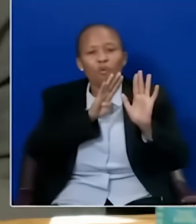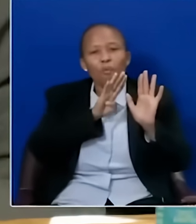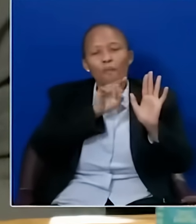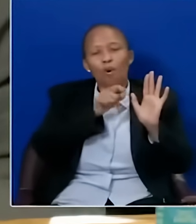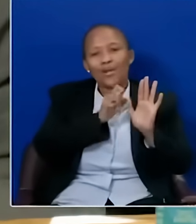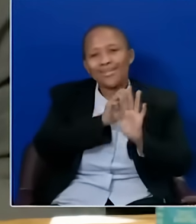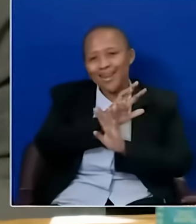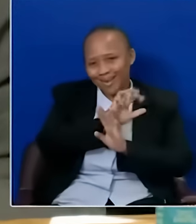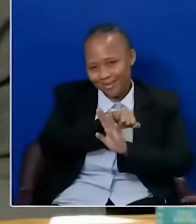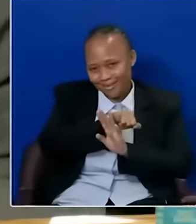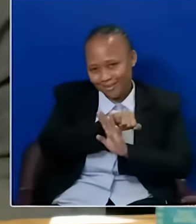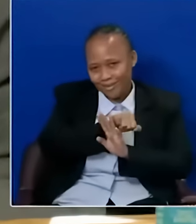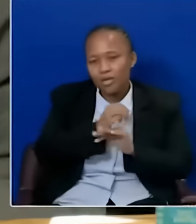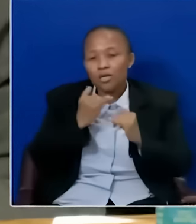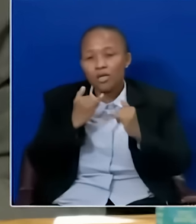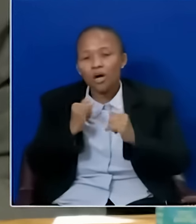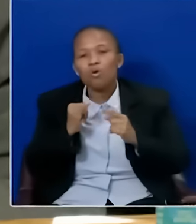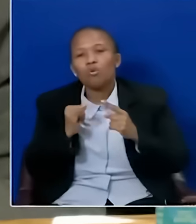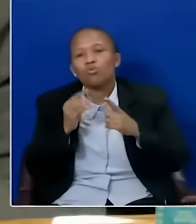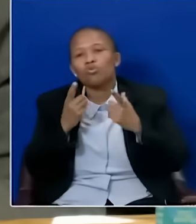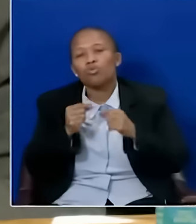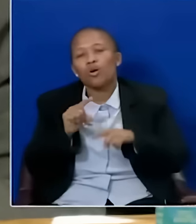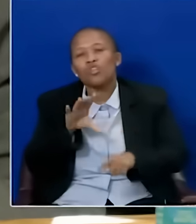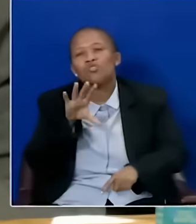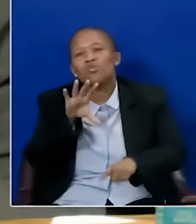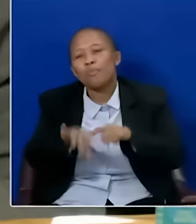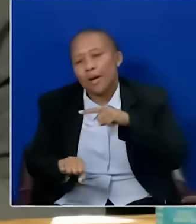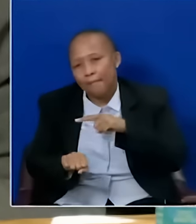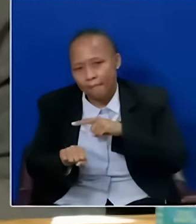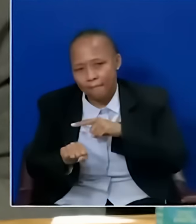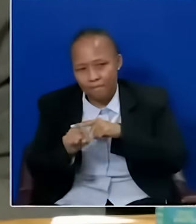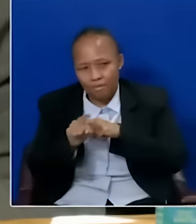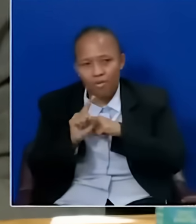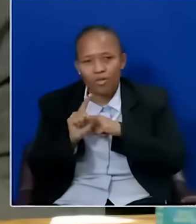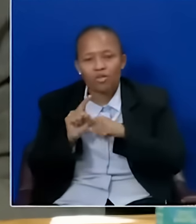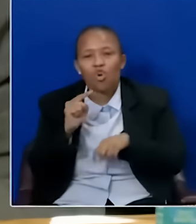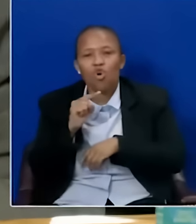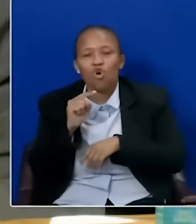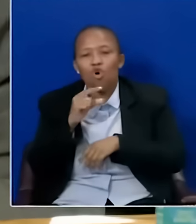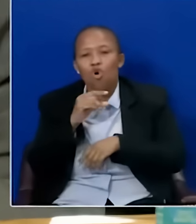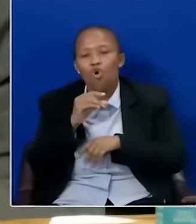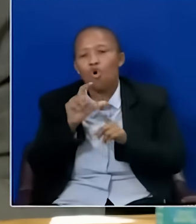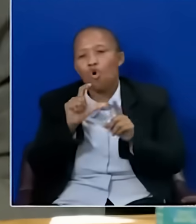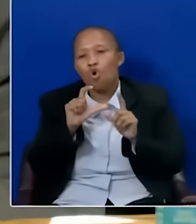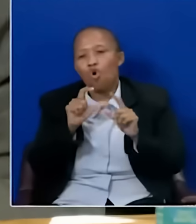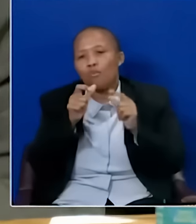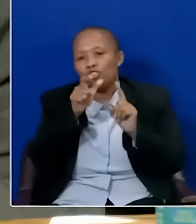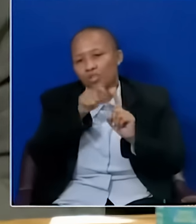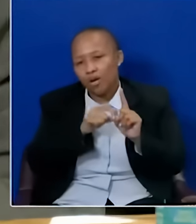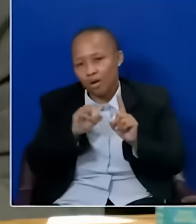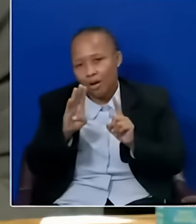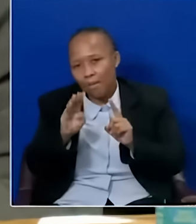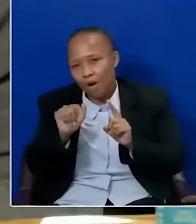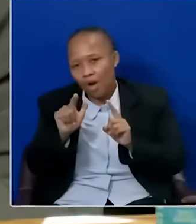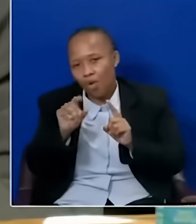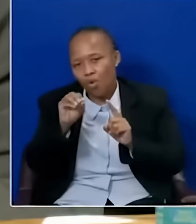To pick up on Commissioner Baloyi's query, and just to clarify what you